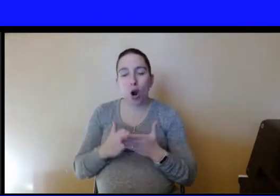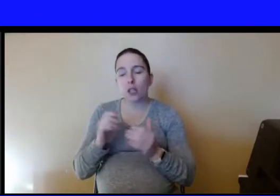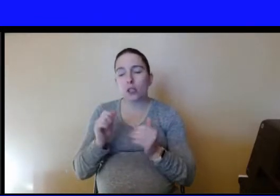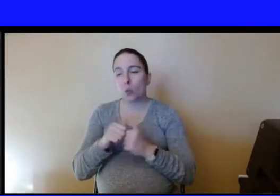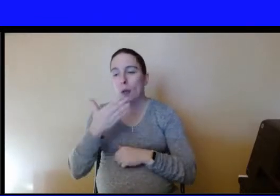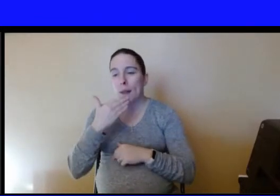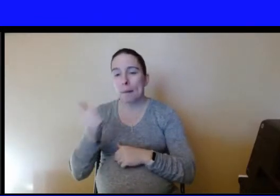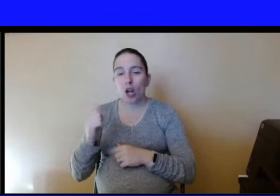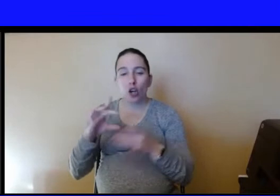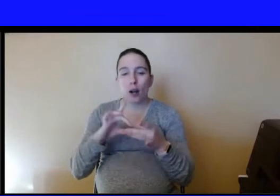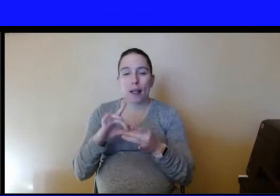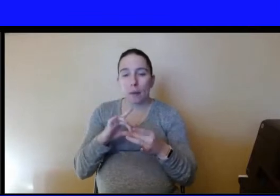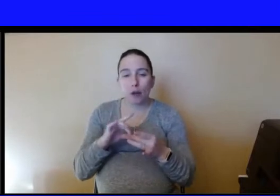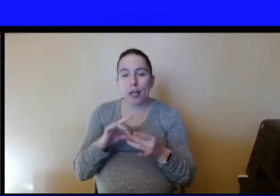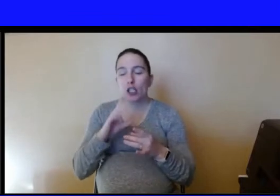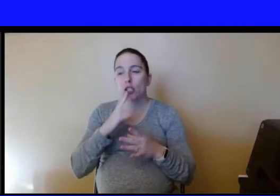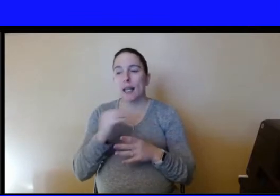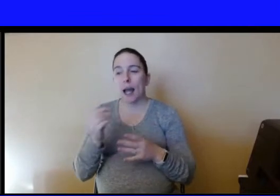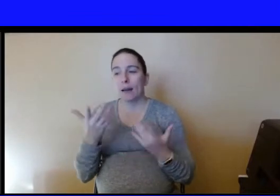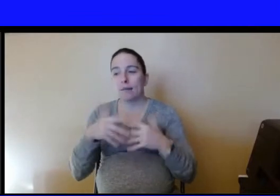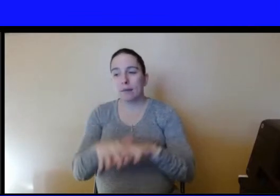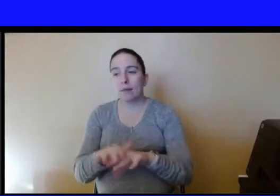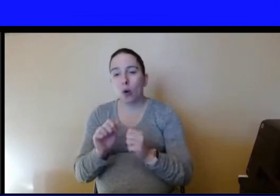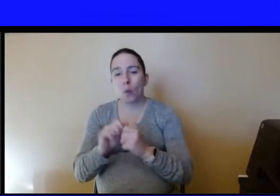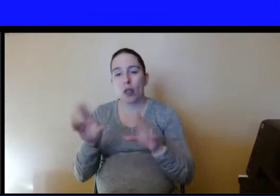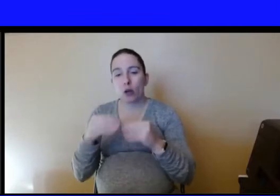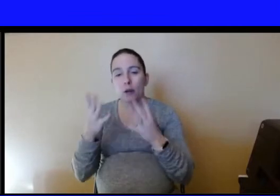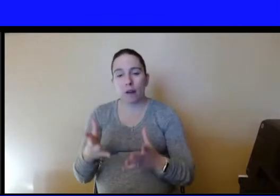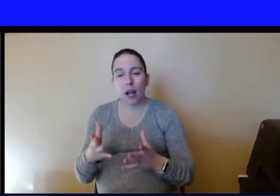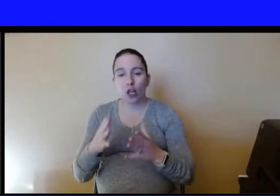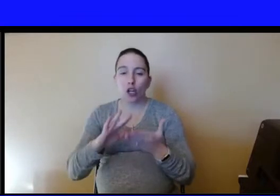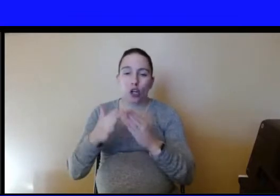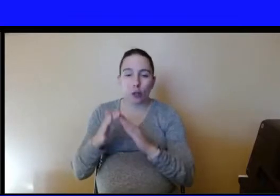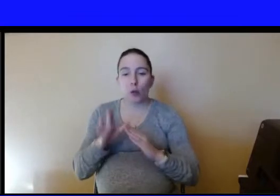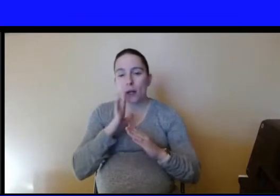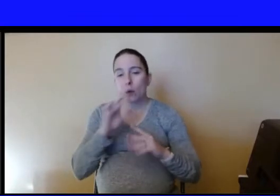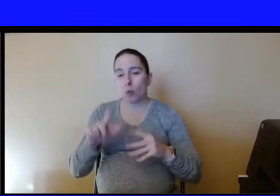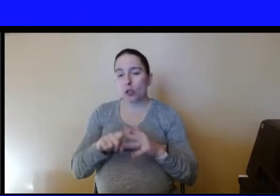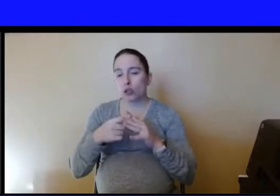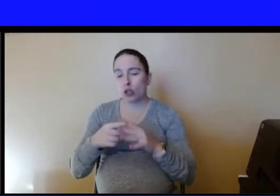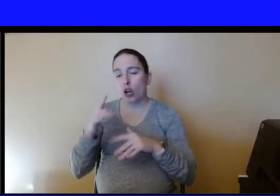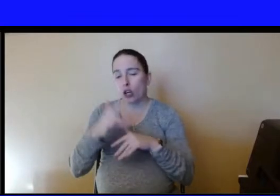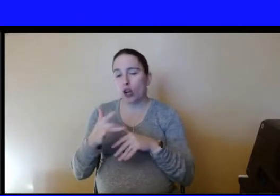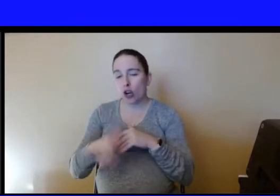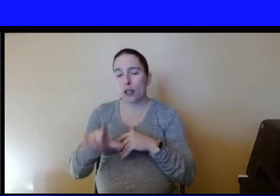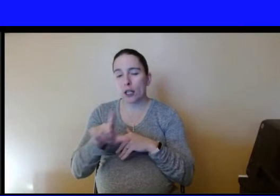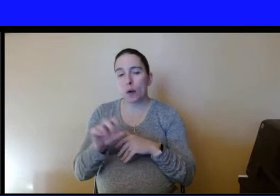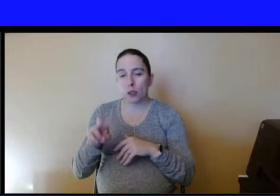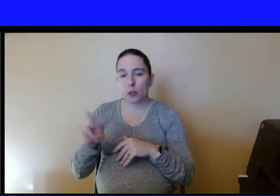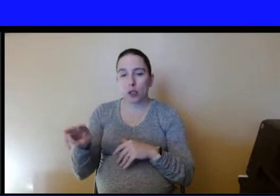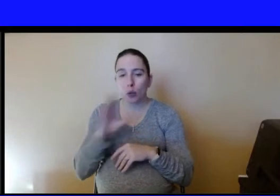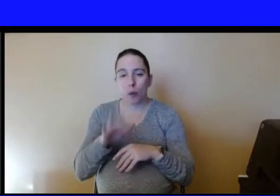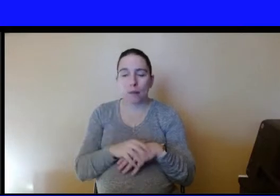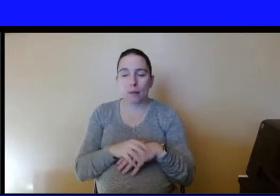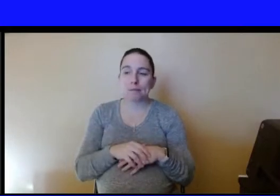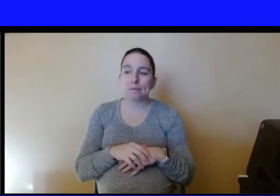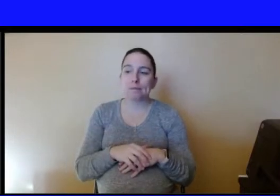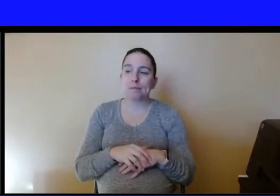care agencies. There are approximately 9,300 kids in voluntary foster care